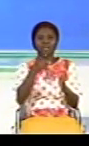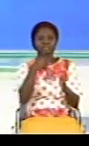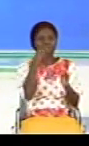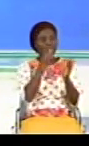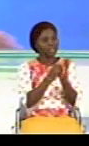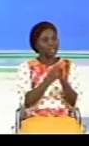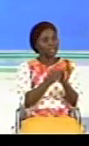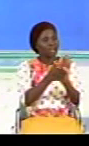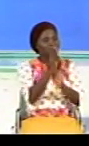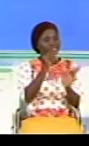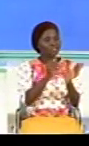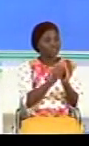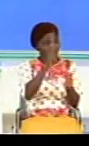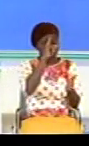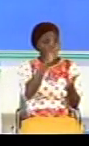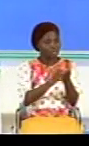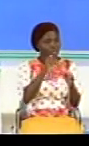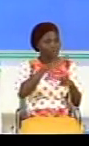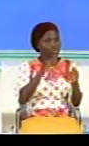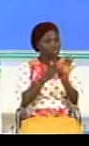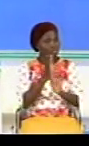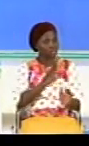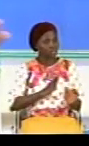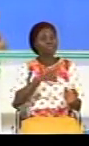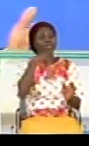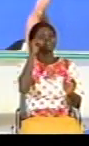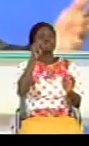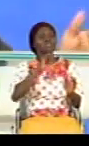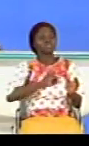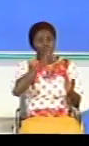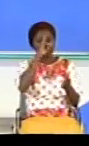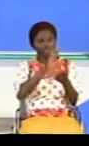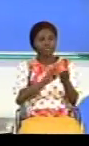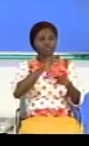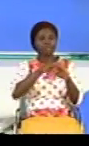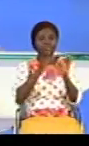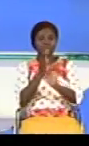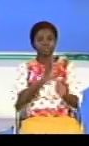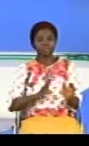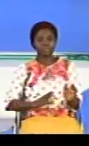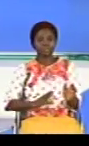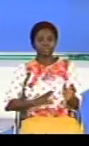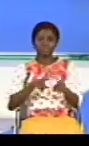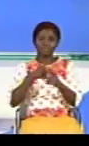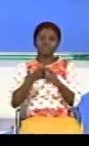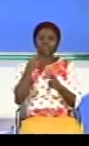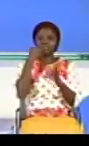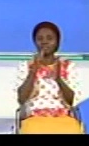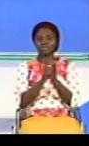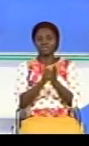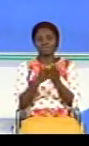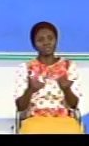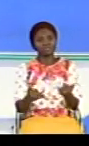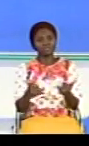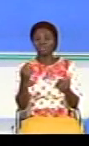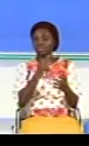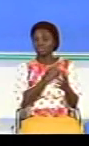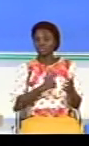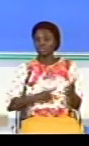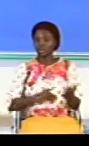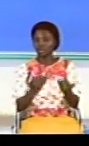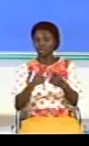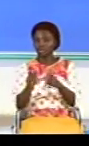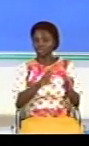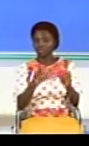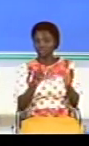Amen. And then we'll say, now, the Lord wants you to do this. I'm not ready for that. And the Lord wants